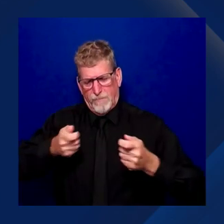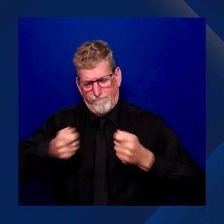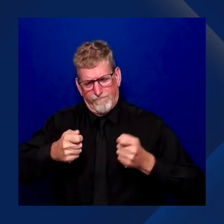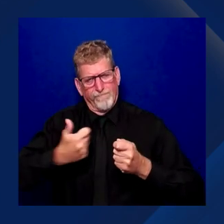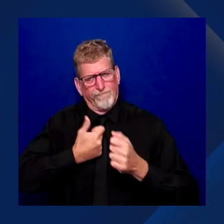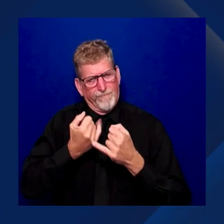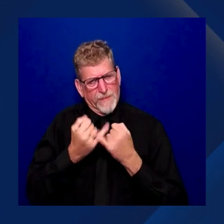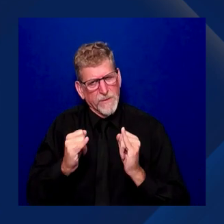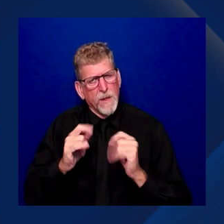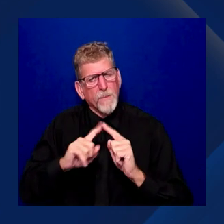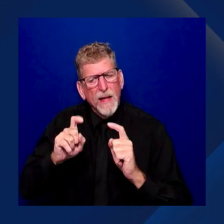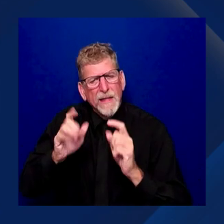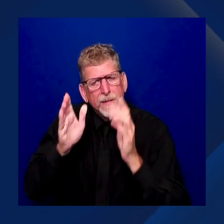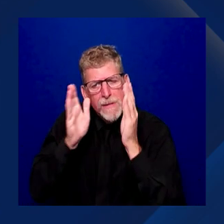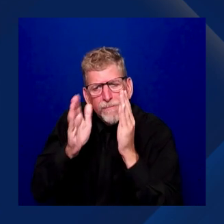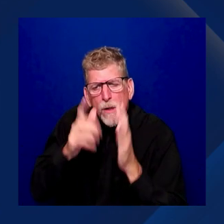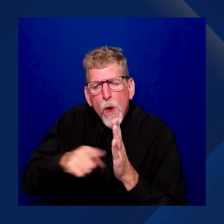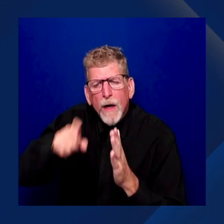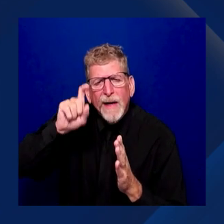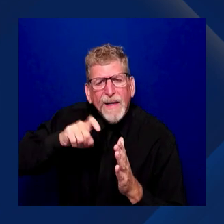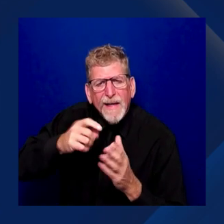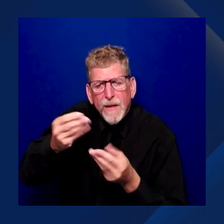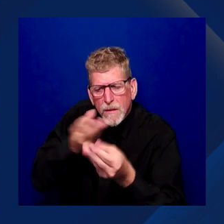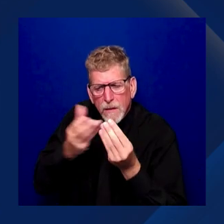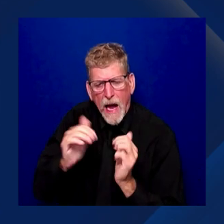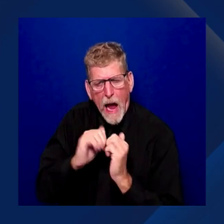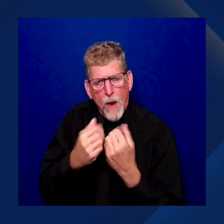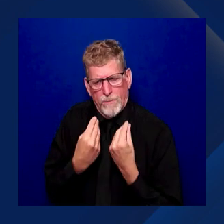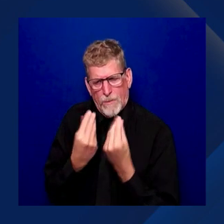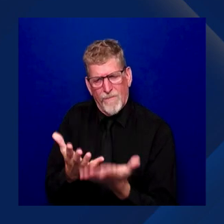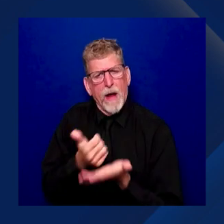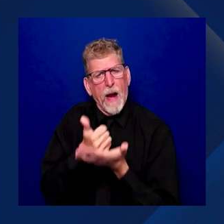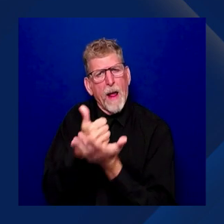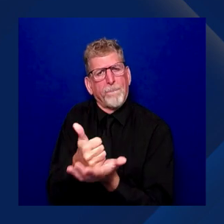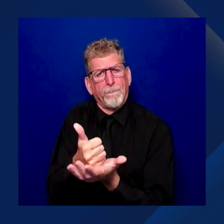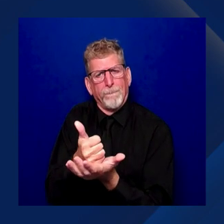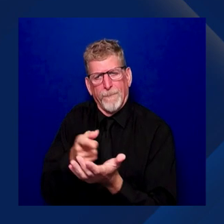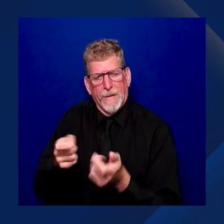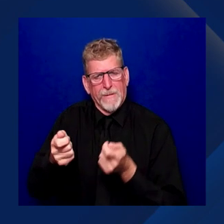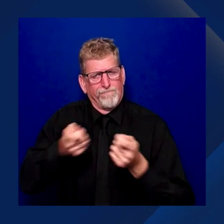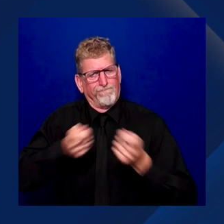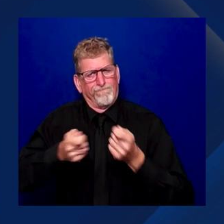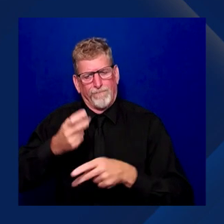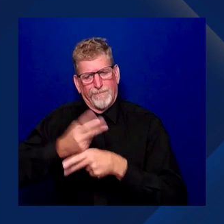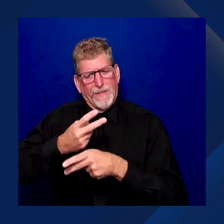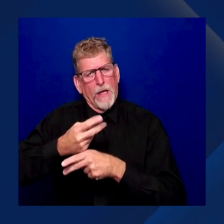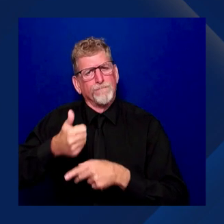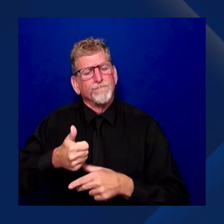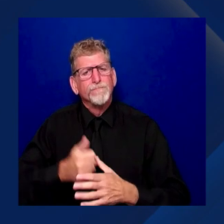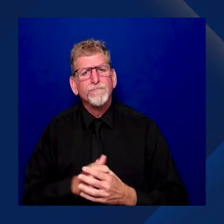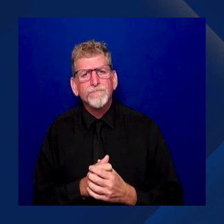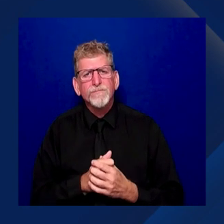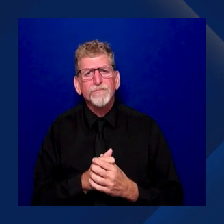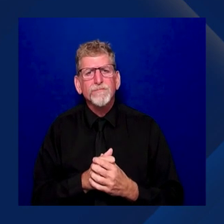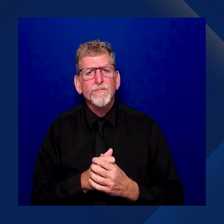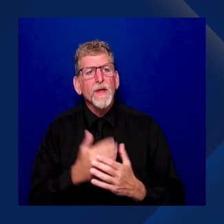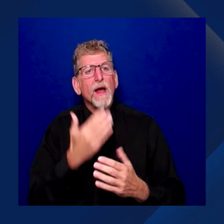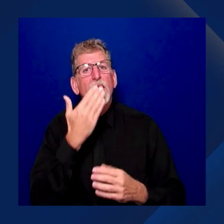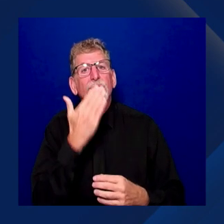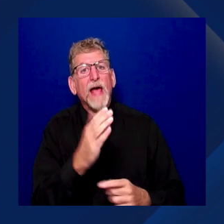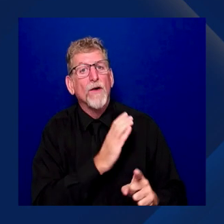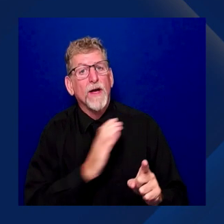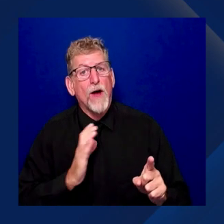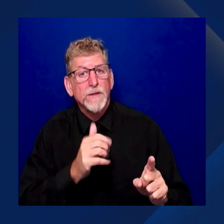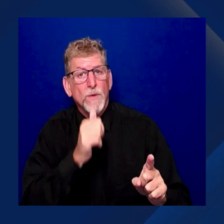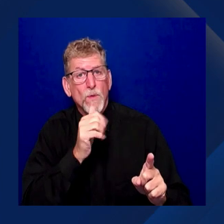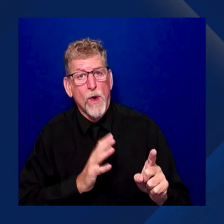you. Thank you, Congresswoman Adams. And thank you, Dr. Newman, for making such critical